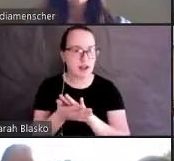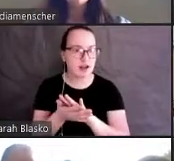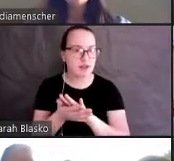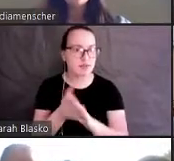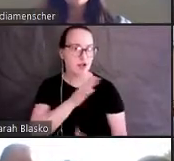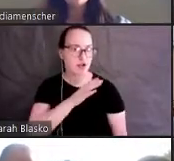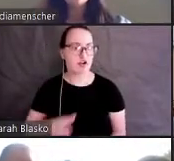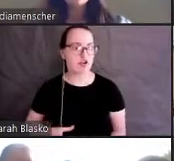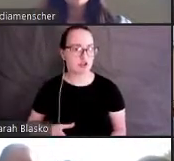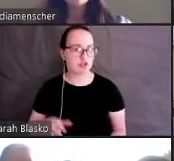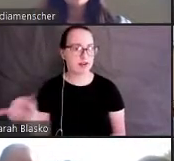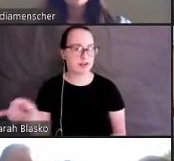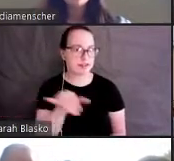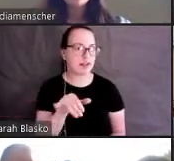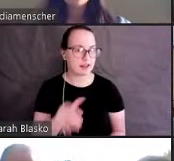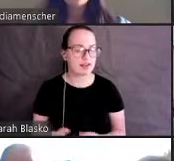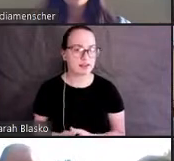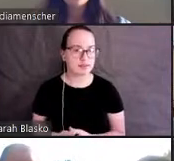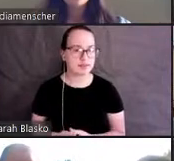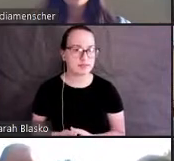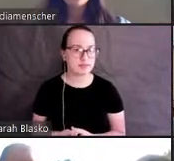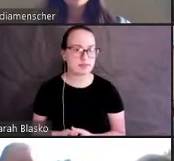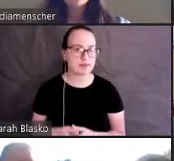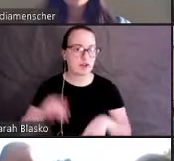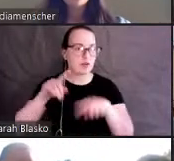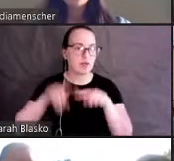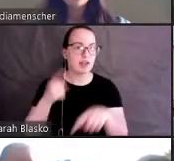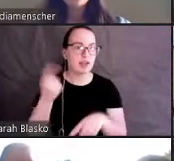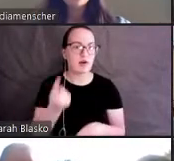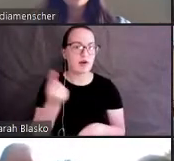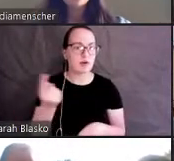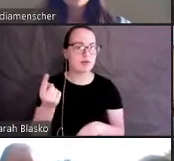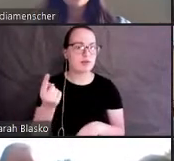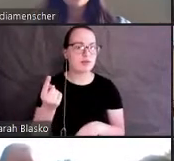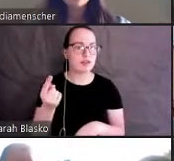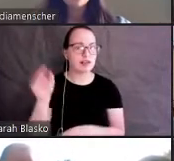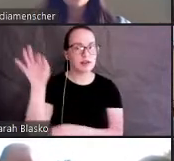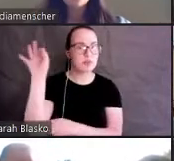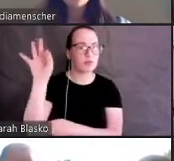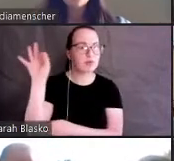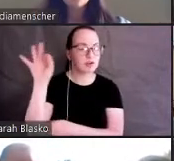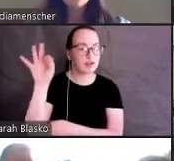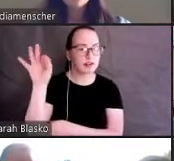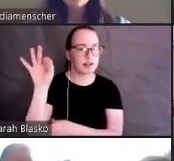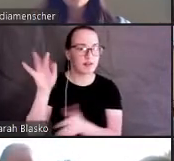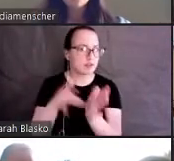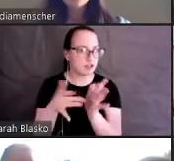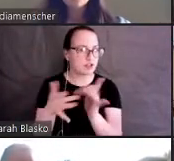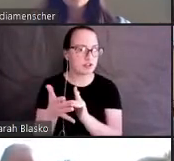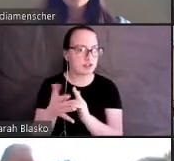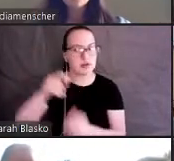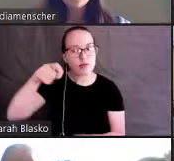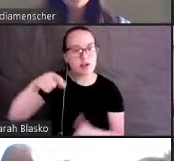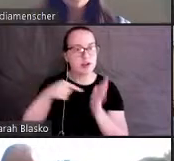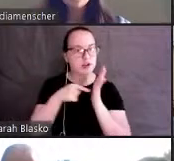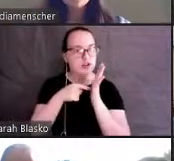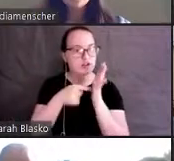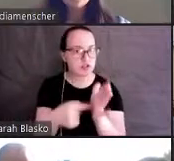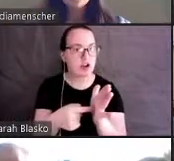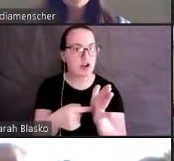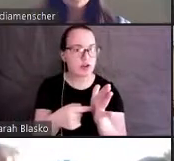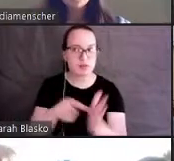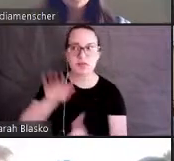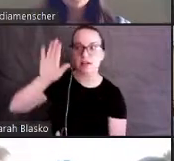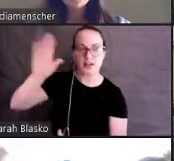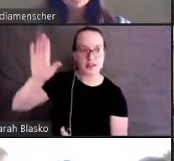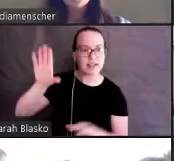to just primarily proclaim Jesus's work. We're actually meant to show his words, his deeds, and